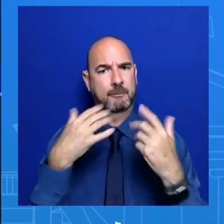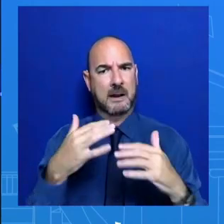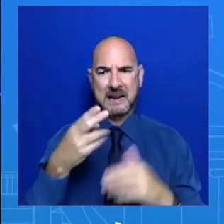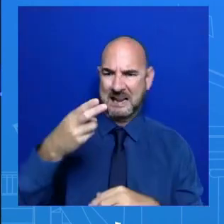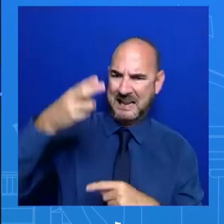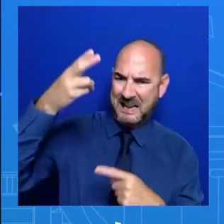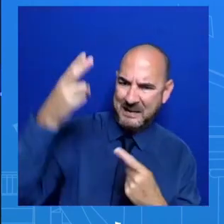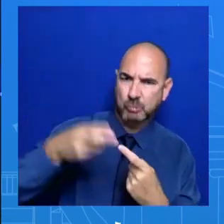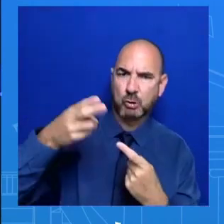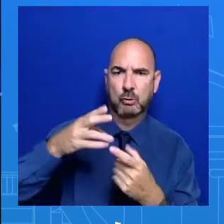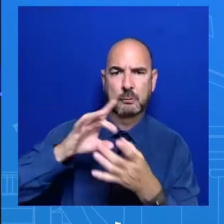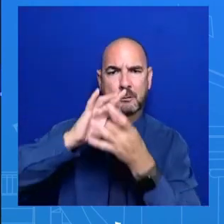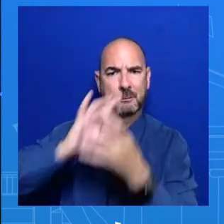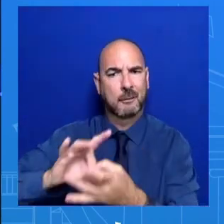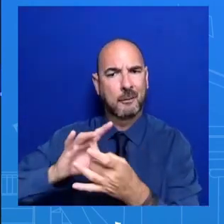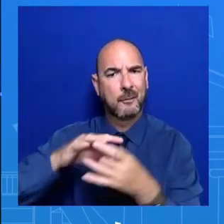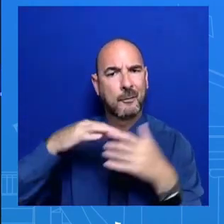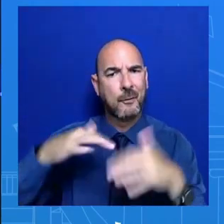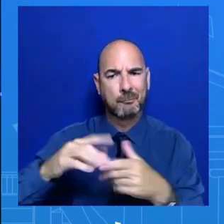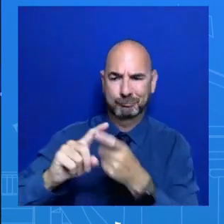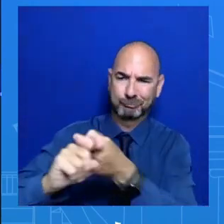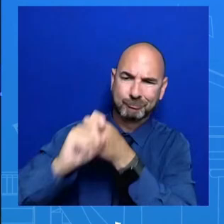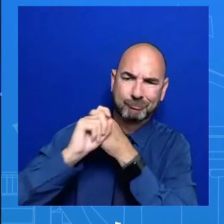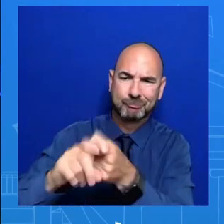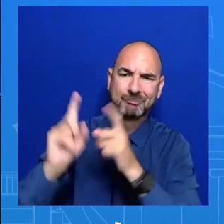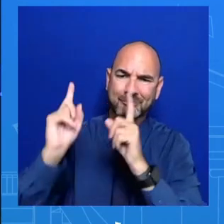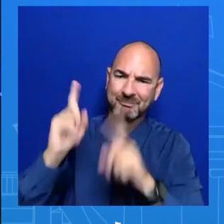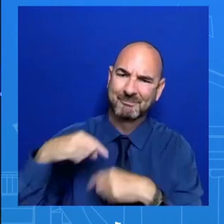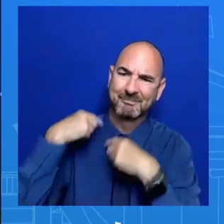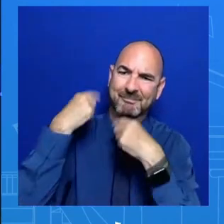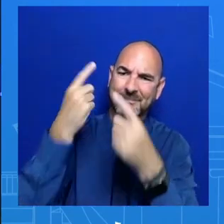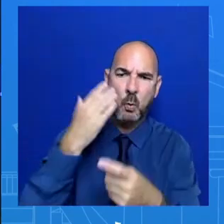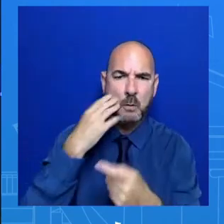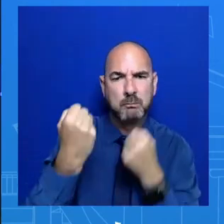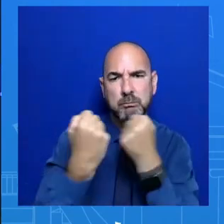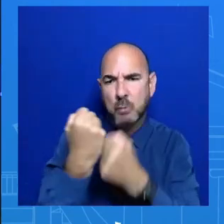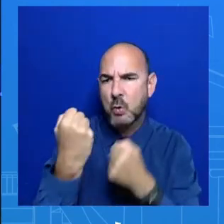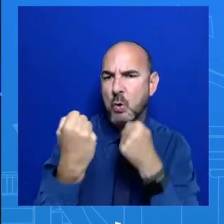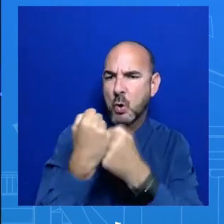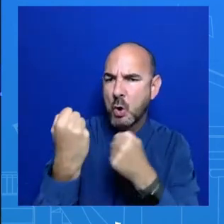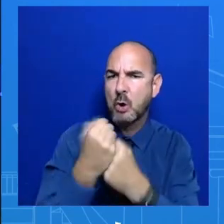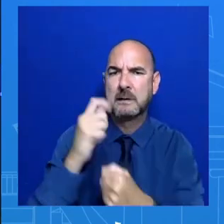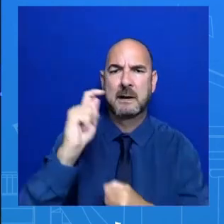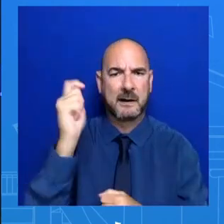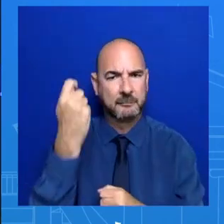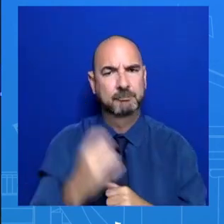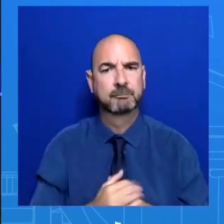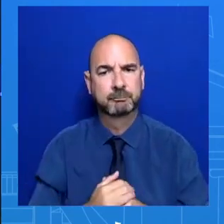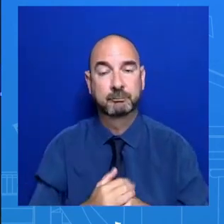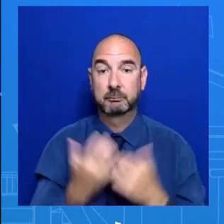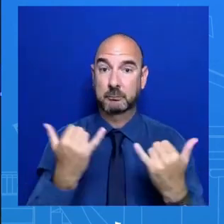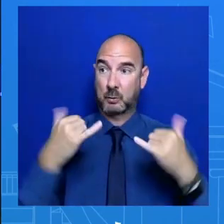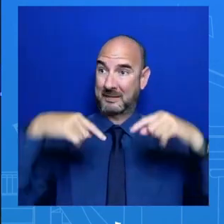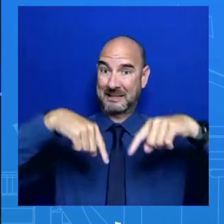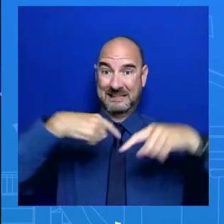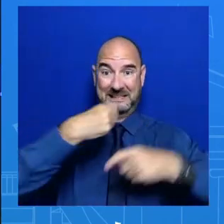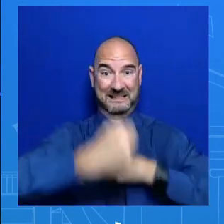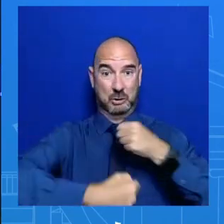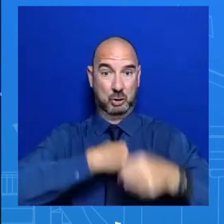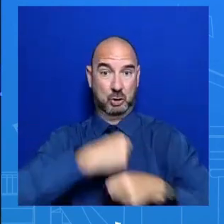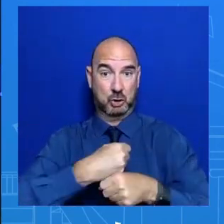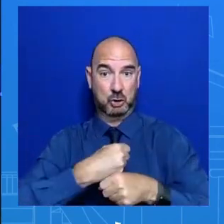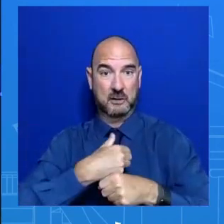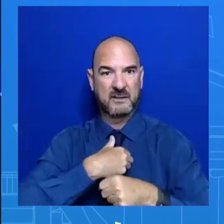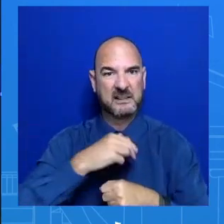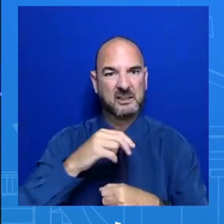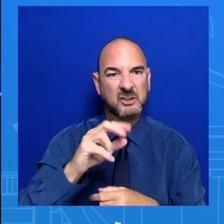and support for Kenya and focusing on our shared future. This year marks 60 years of partnership with Kenya. We're looking forward to the next